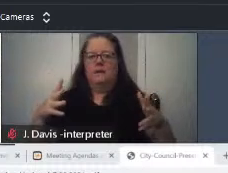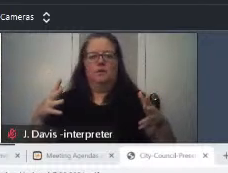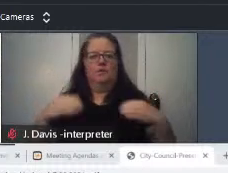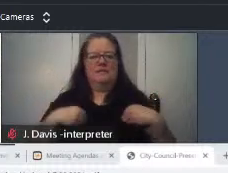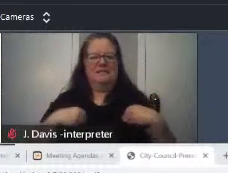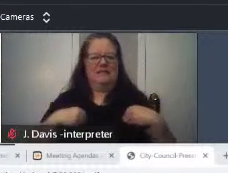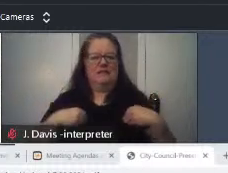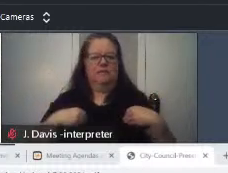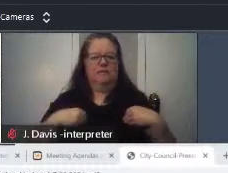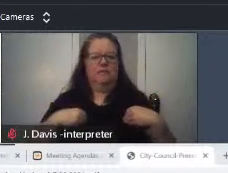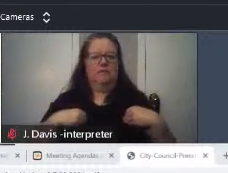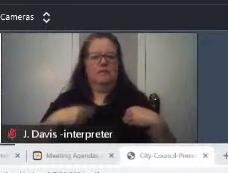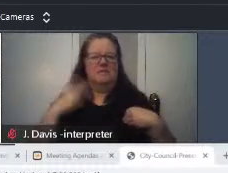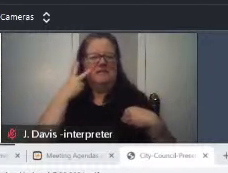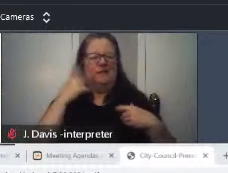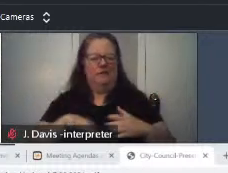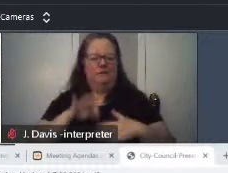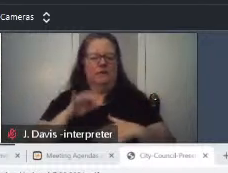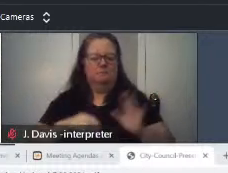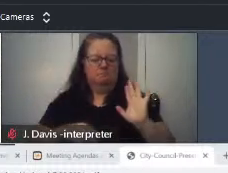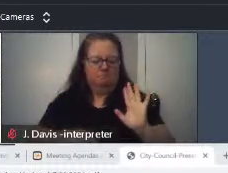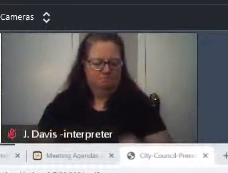second. I'll pull it out.